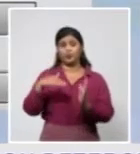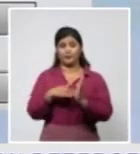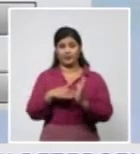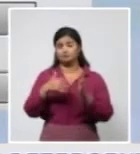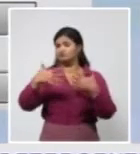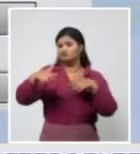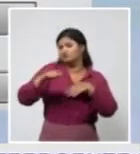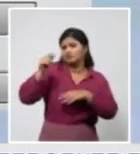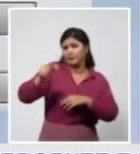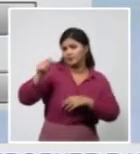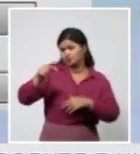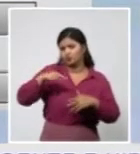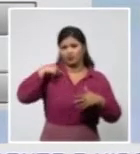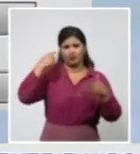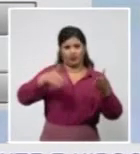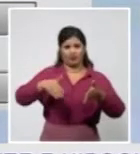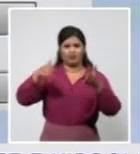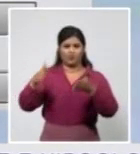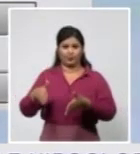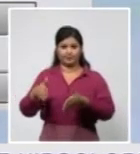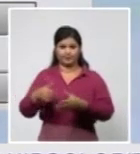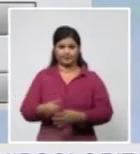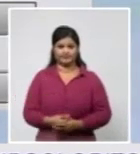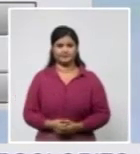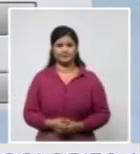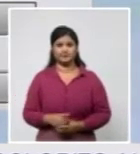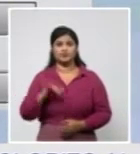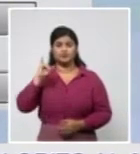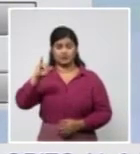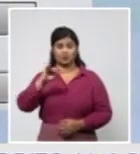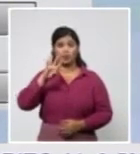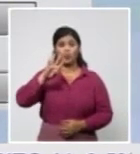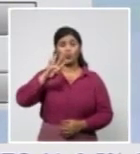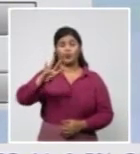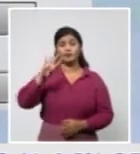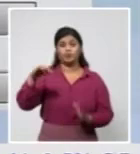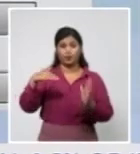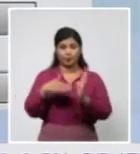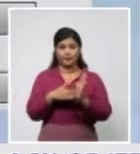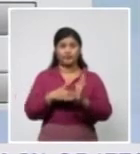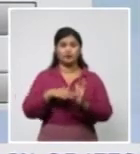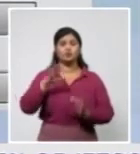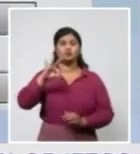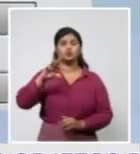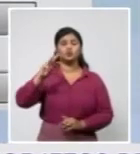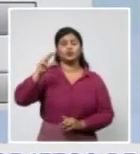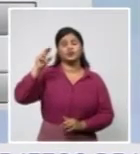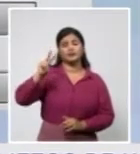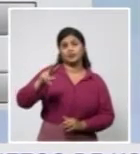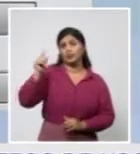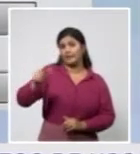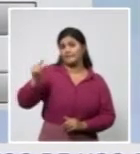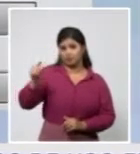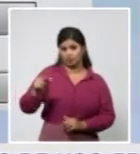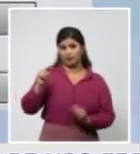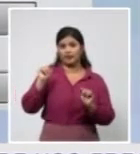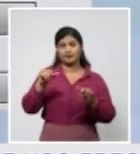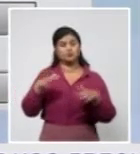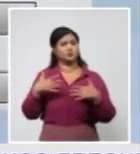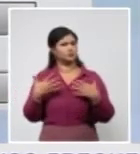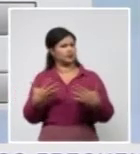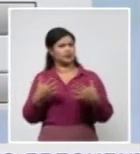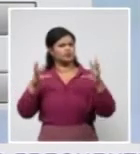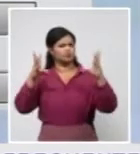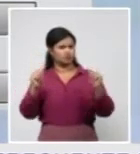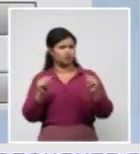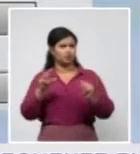5,559 COVID-related deaths were reported yesterday. Unfortunately, this figure isn't declining. This